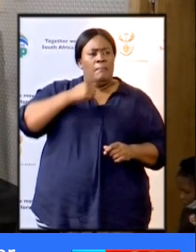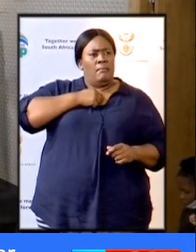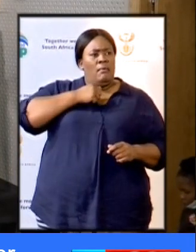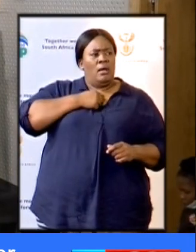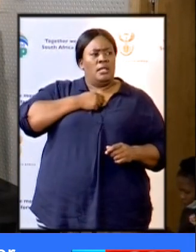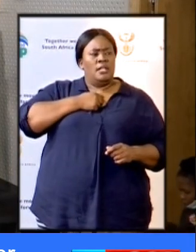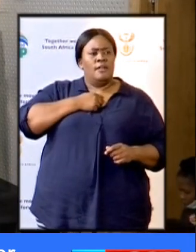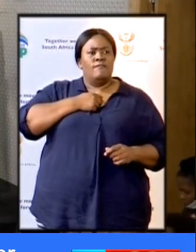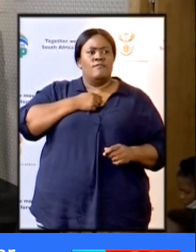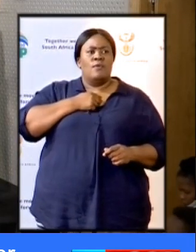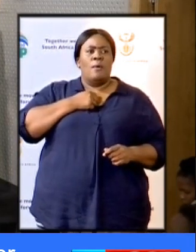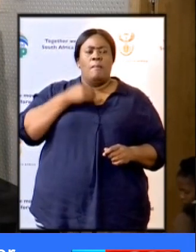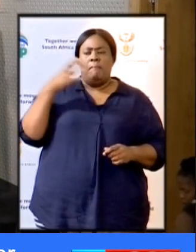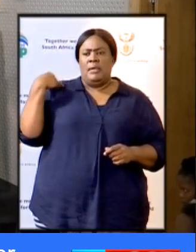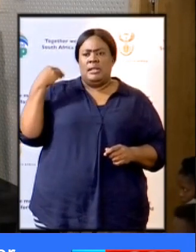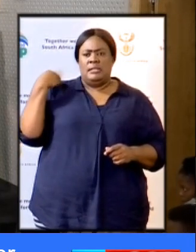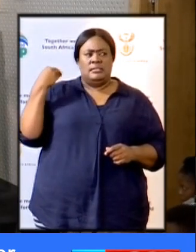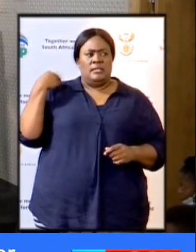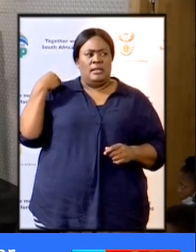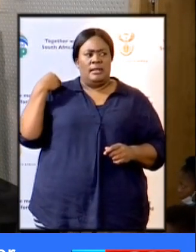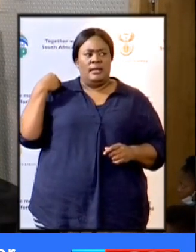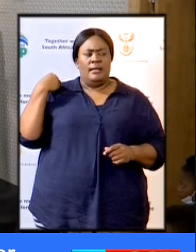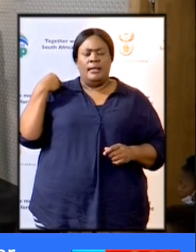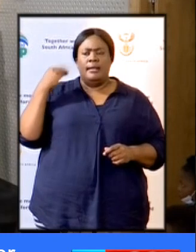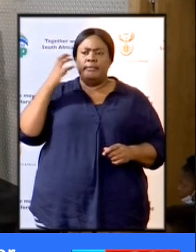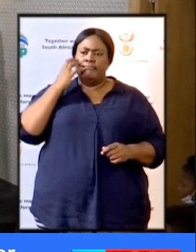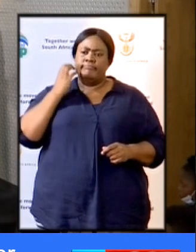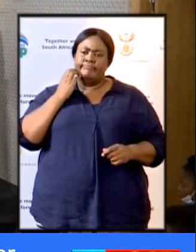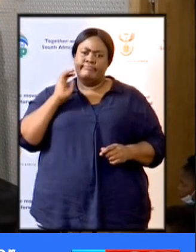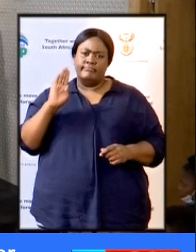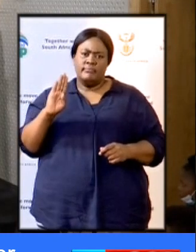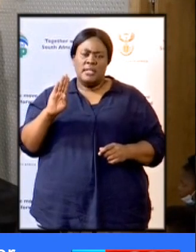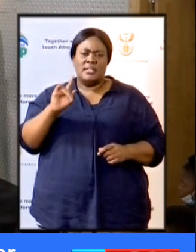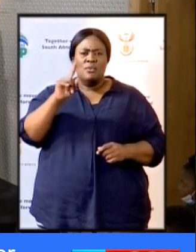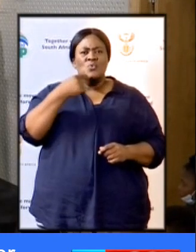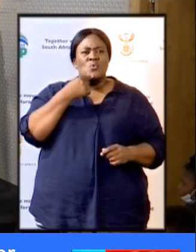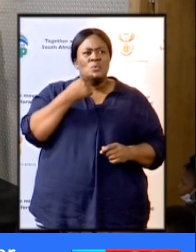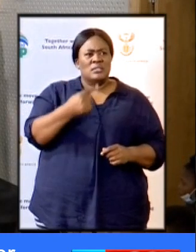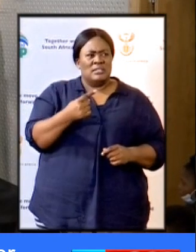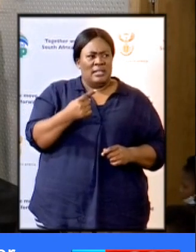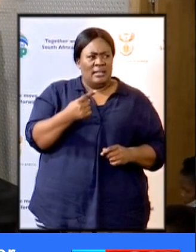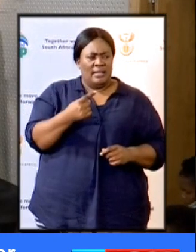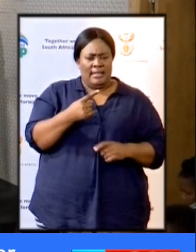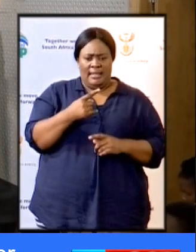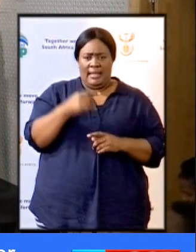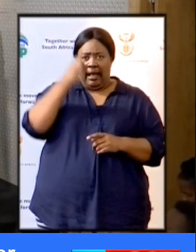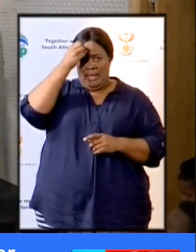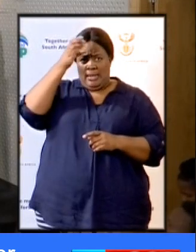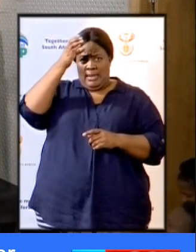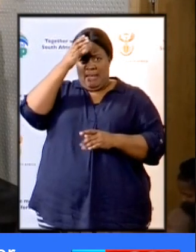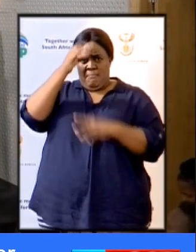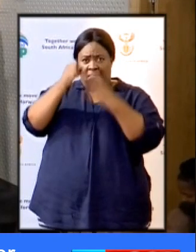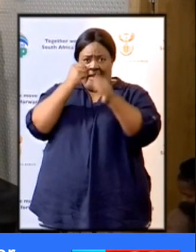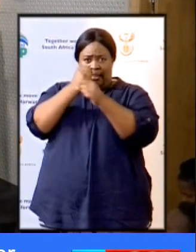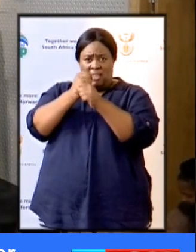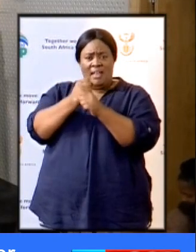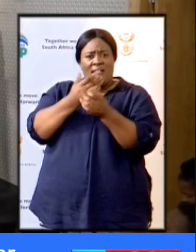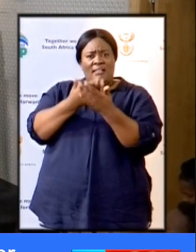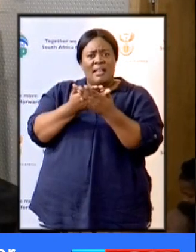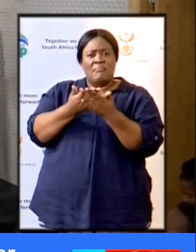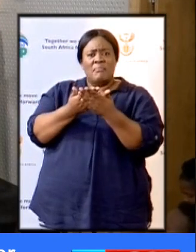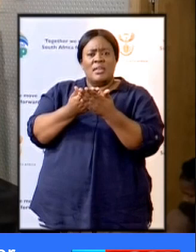Minister Zimande and also Minister Motshekga. Minister Zimande, when you say the academic year will be remodeled and might even go